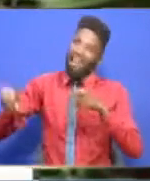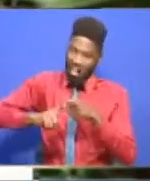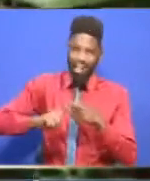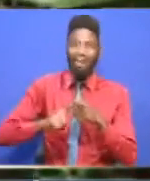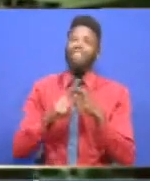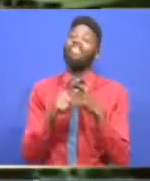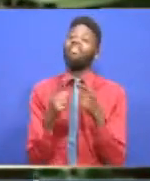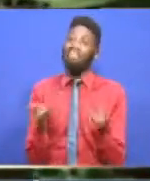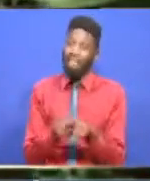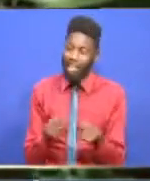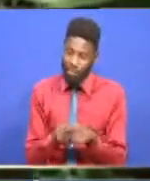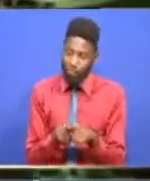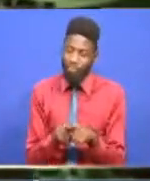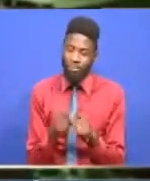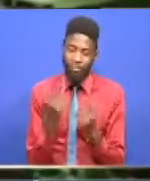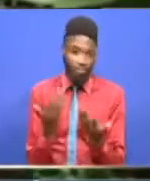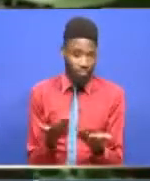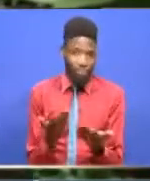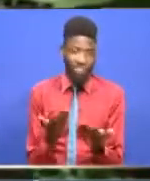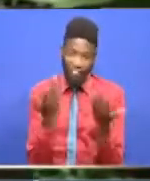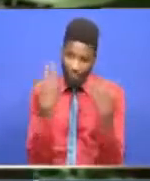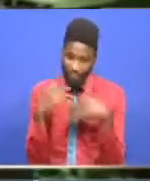Akamaliza fundi wakaenda.